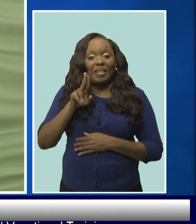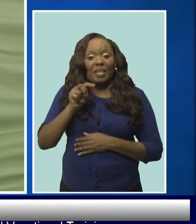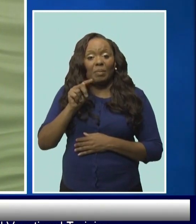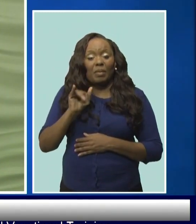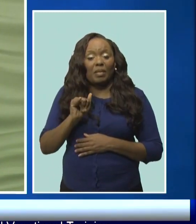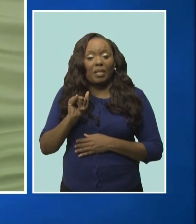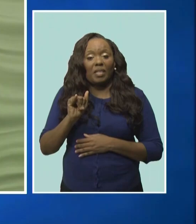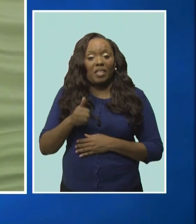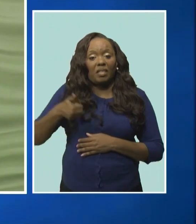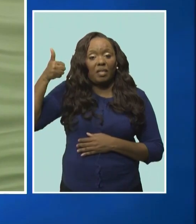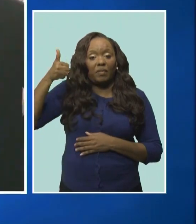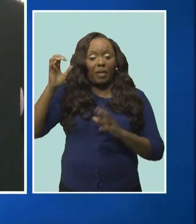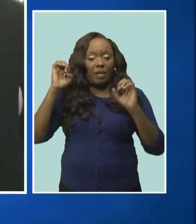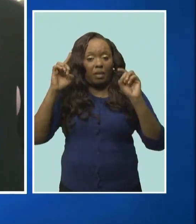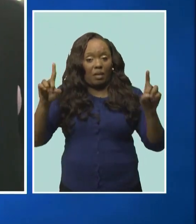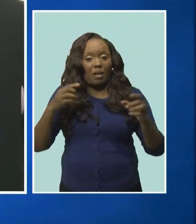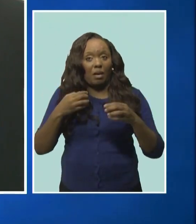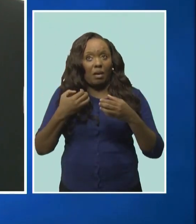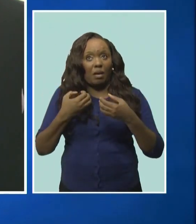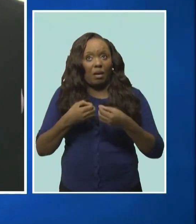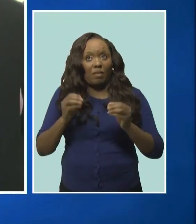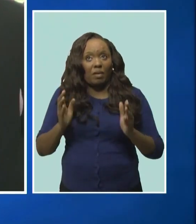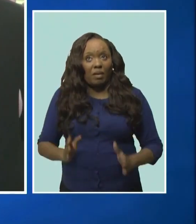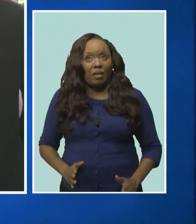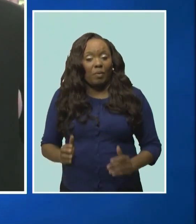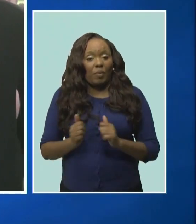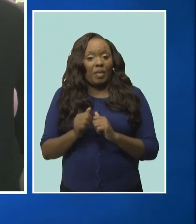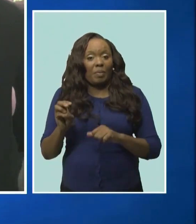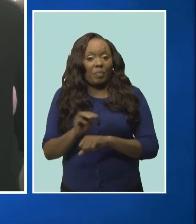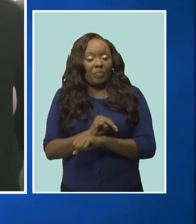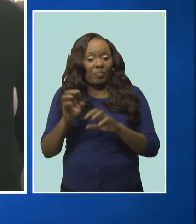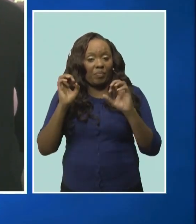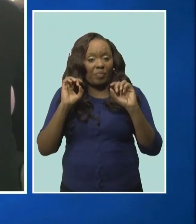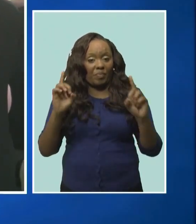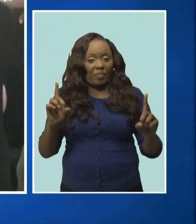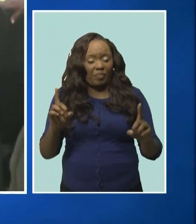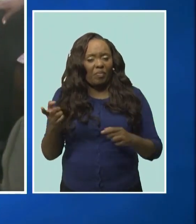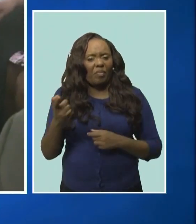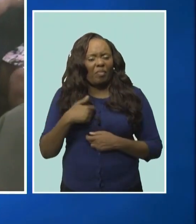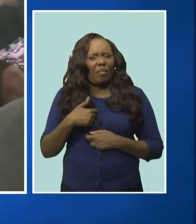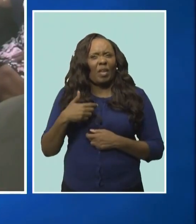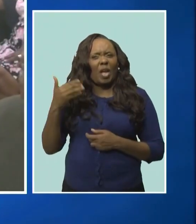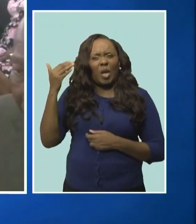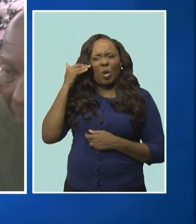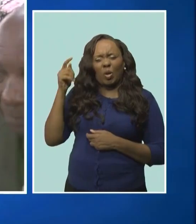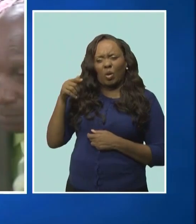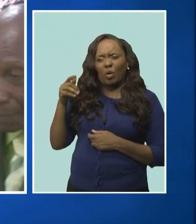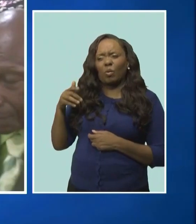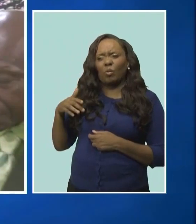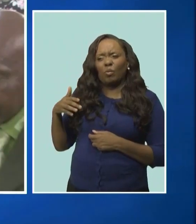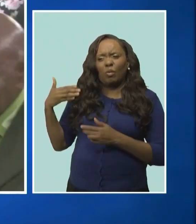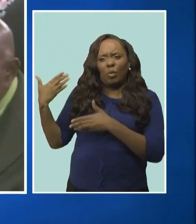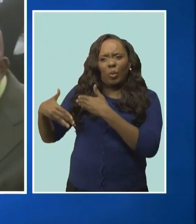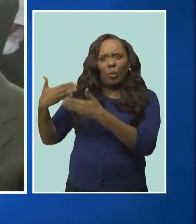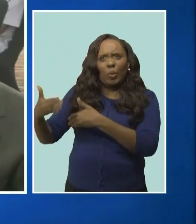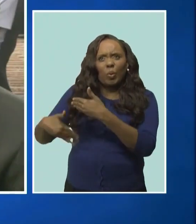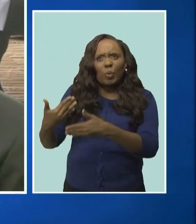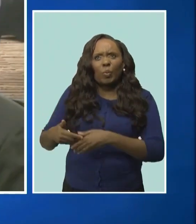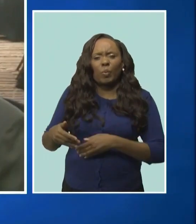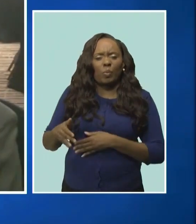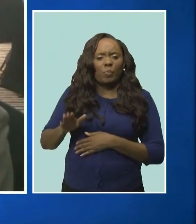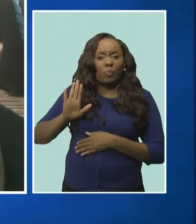of Education. And from the time I have known you, your journey, your career, to me